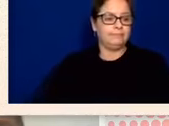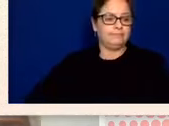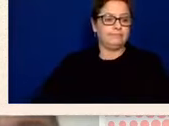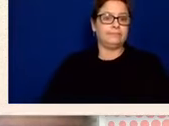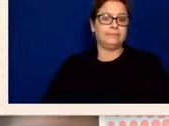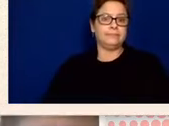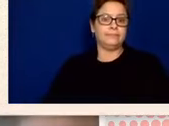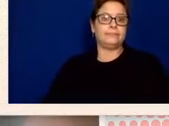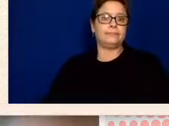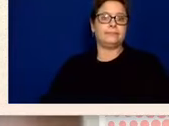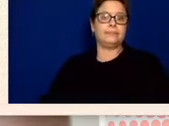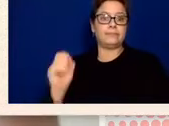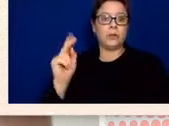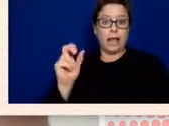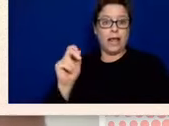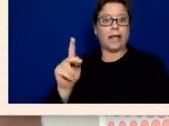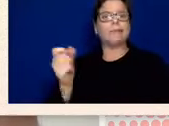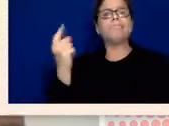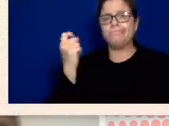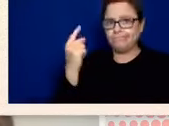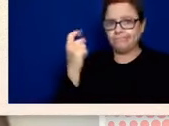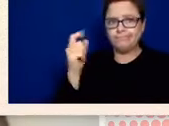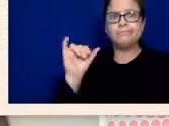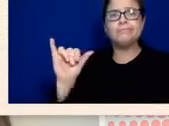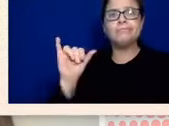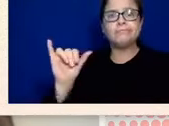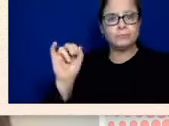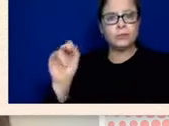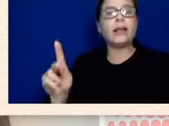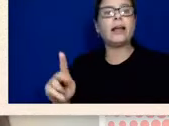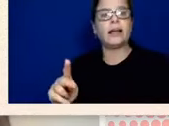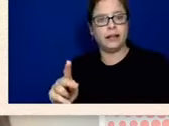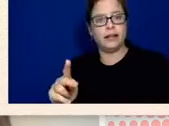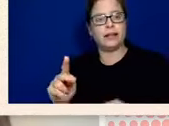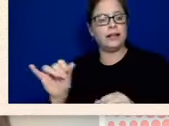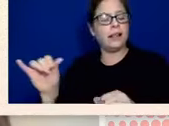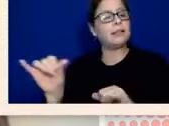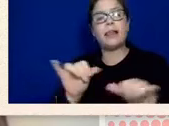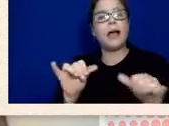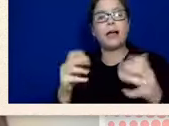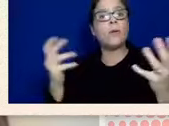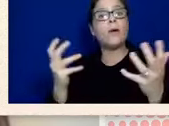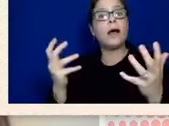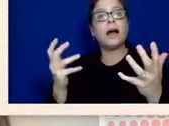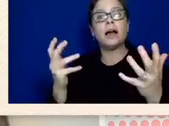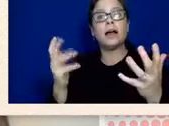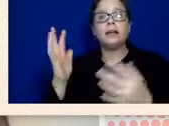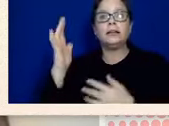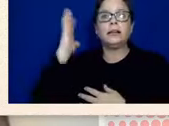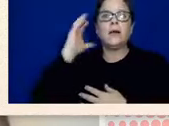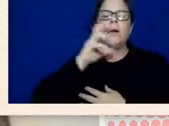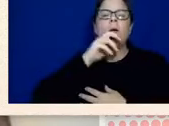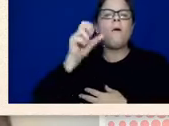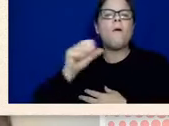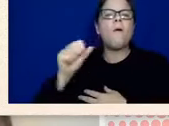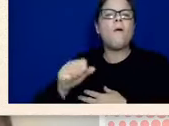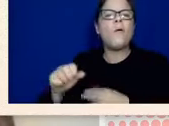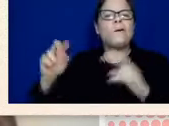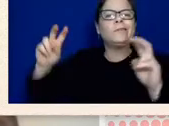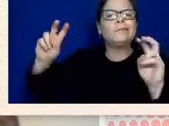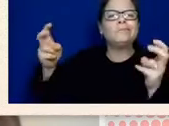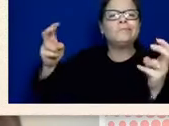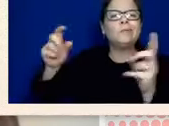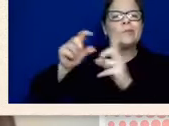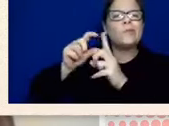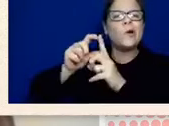Oh, absolutely. It's kind of like the old saying goes, the golden rule is